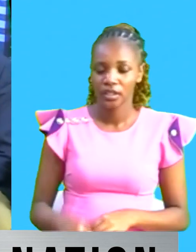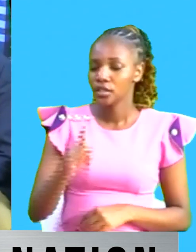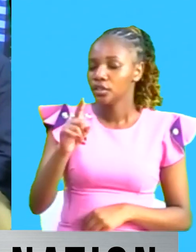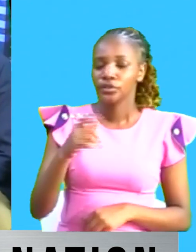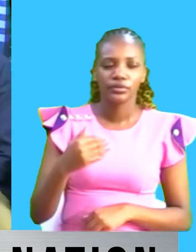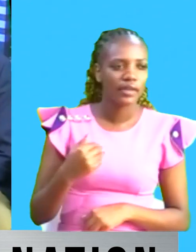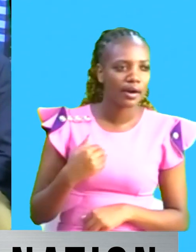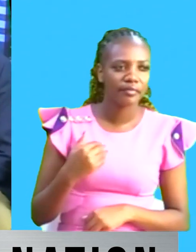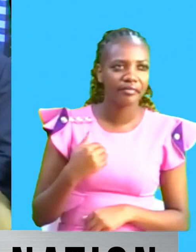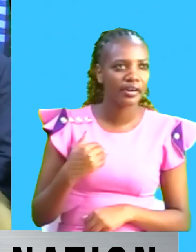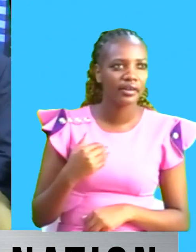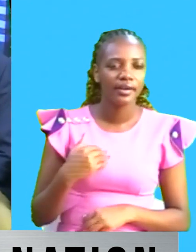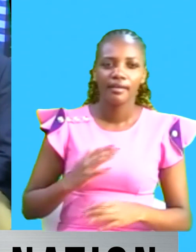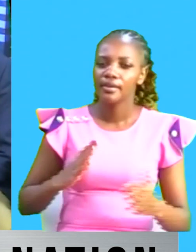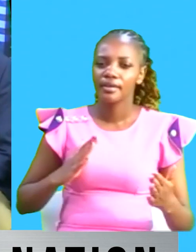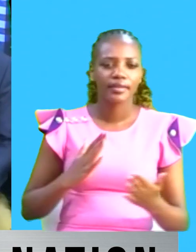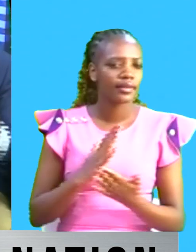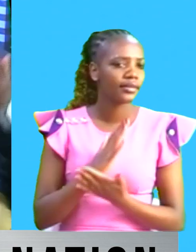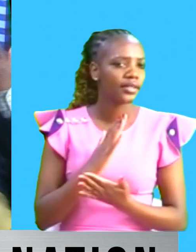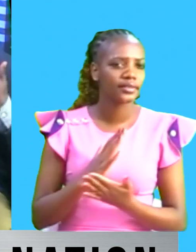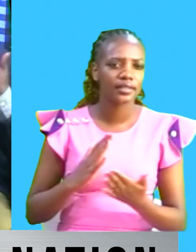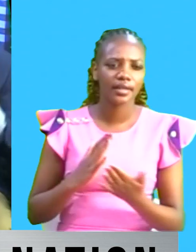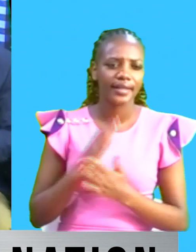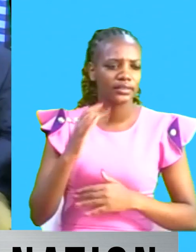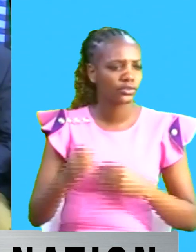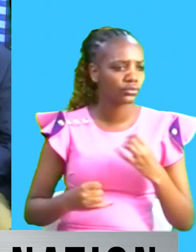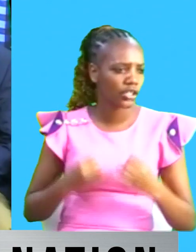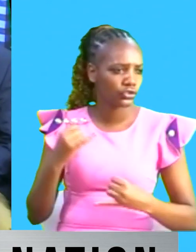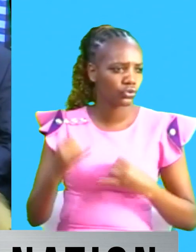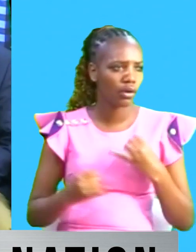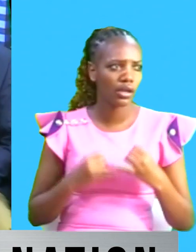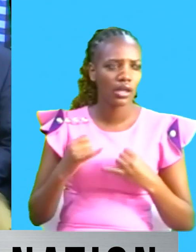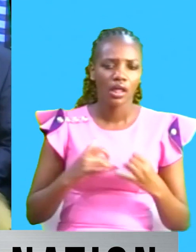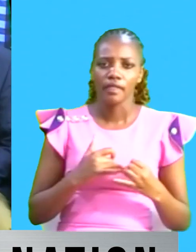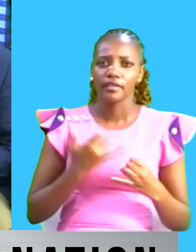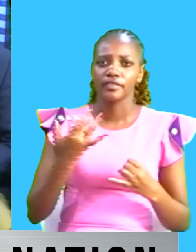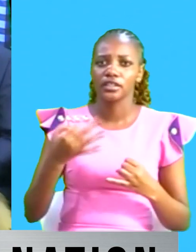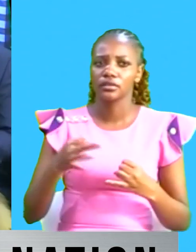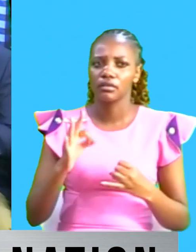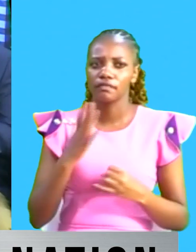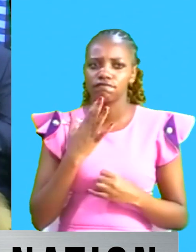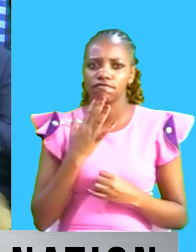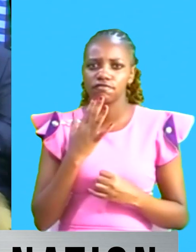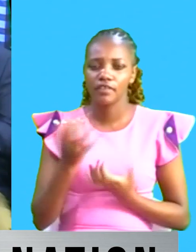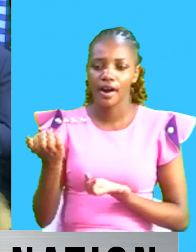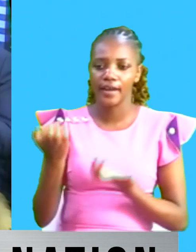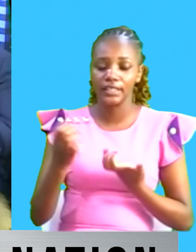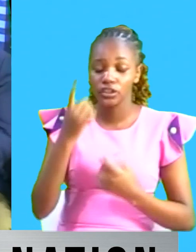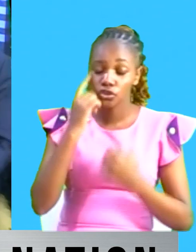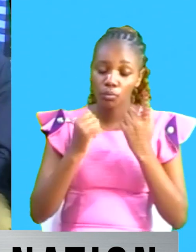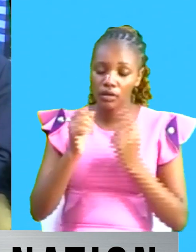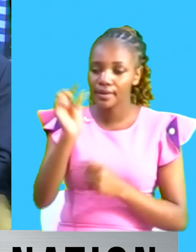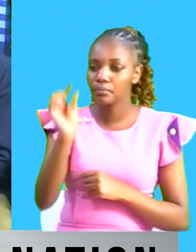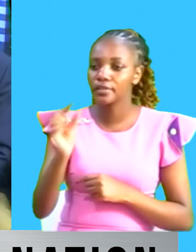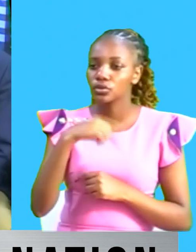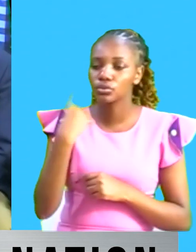have even the right to enjoy the feeling of at least I need to mourn somebody who